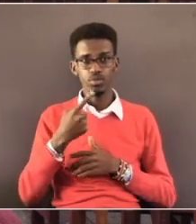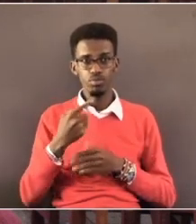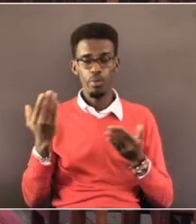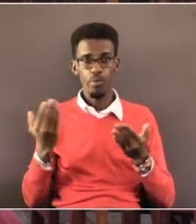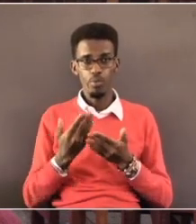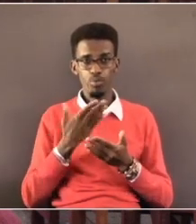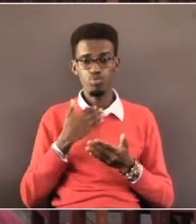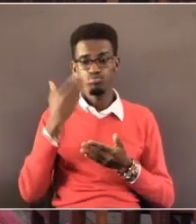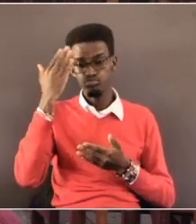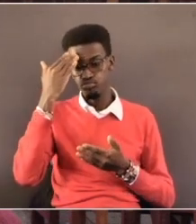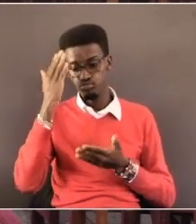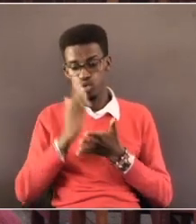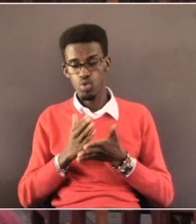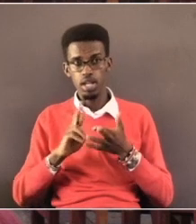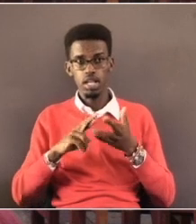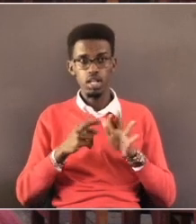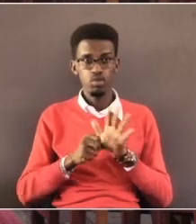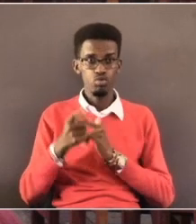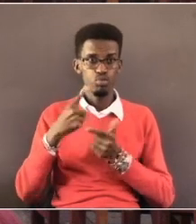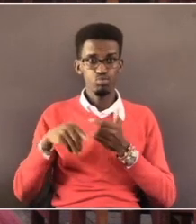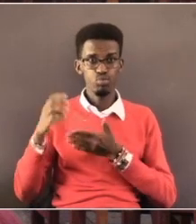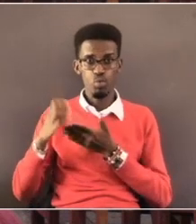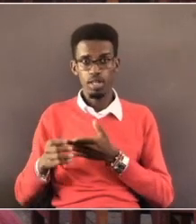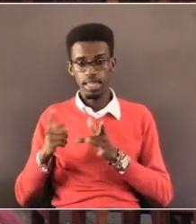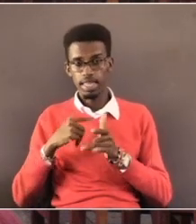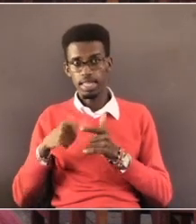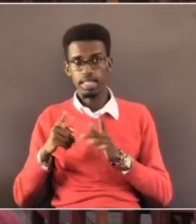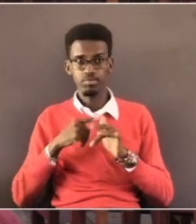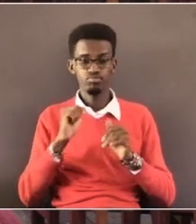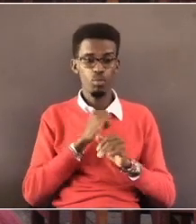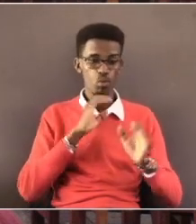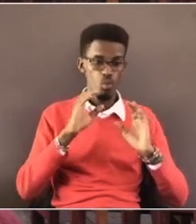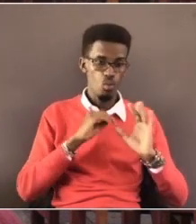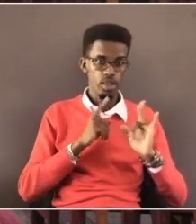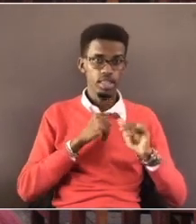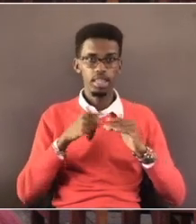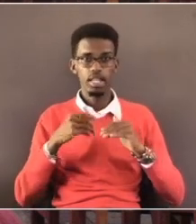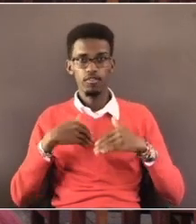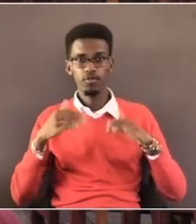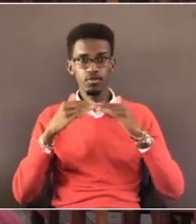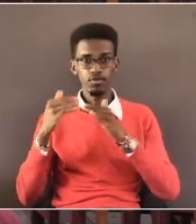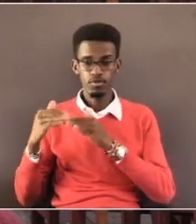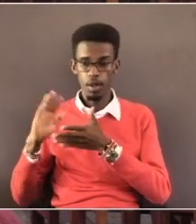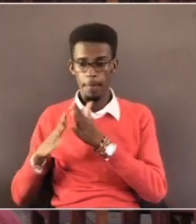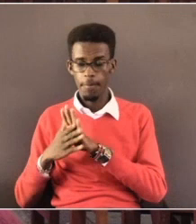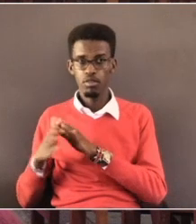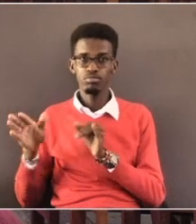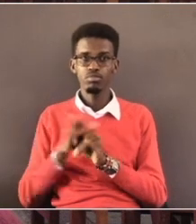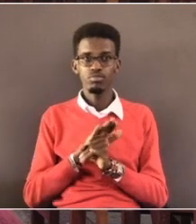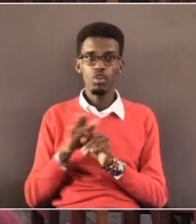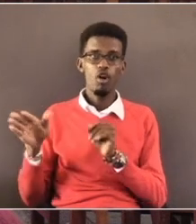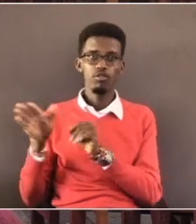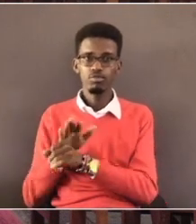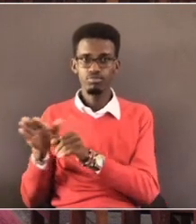do I know the relationship needs to come to an end? When your non-negotiable, when your boundary has been crossed over and